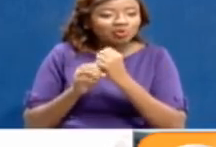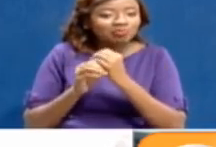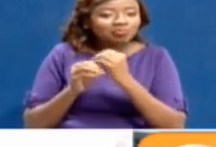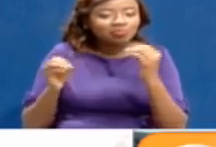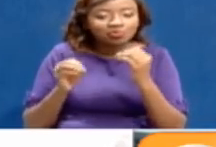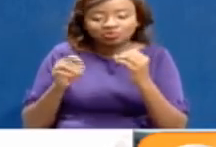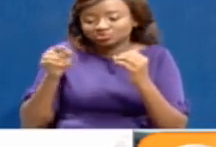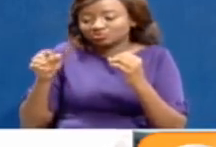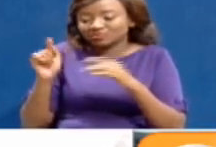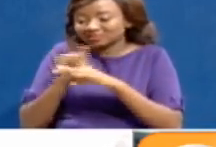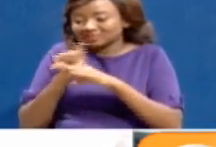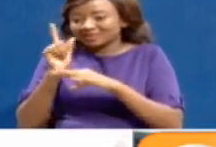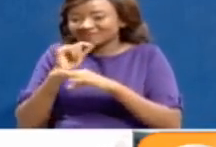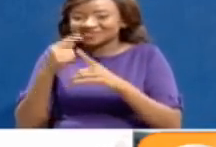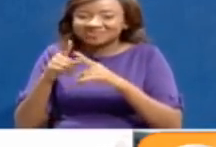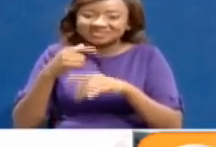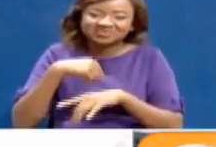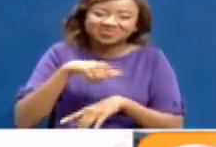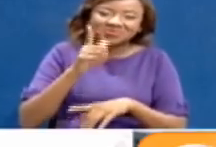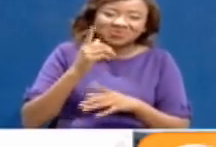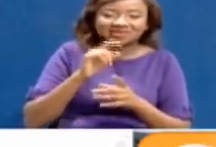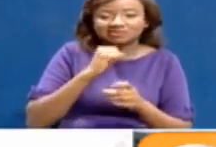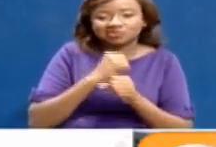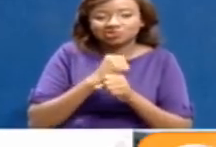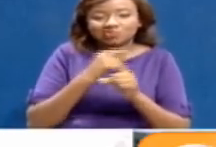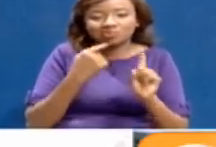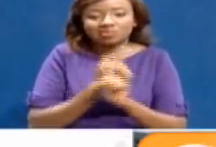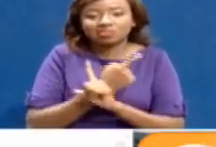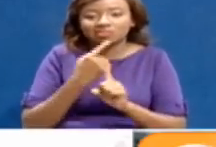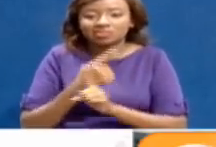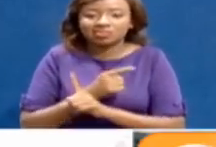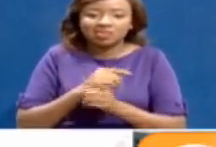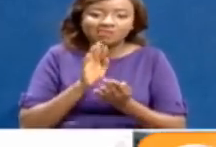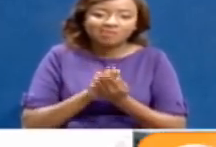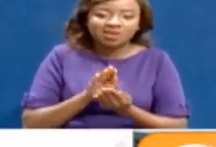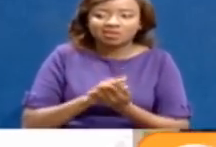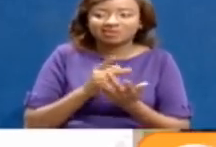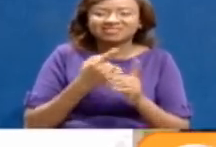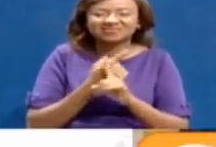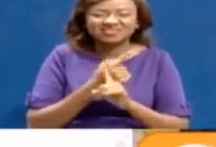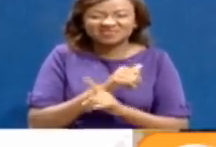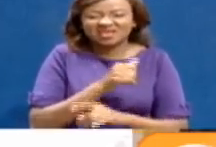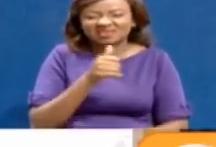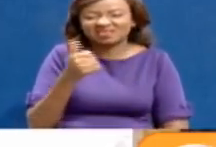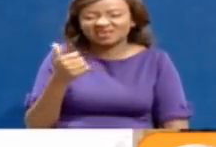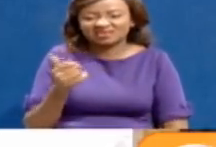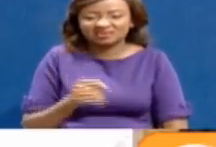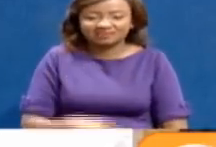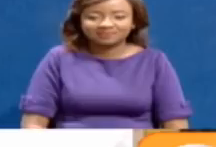many engineers that are trained end up going into auditing jobs, into banking jobs and things like those. I think that was